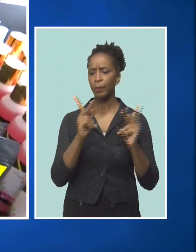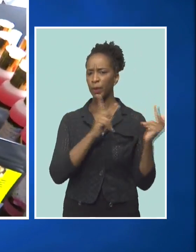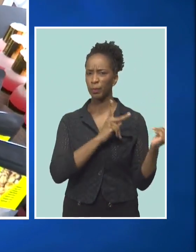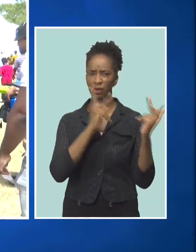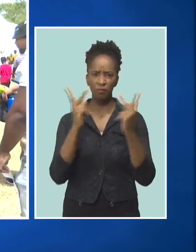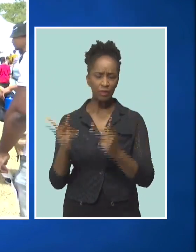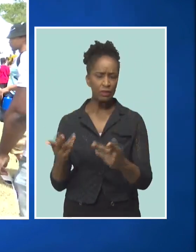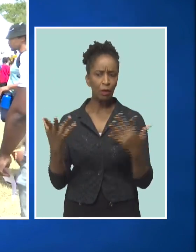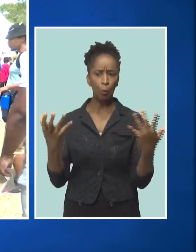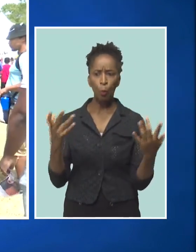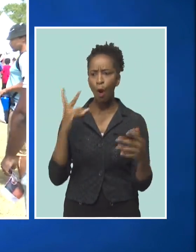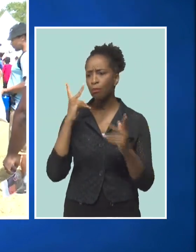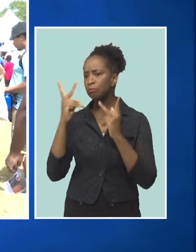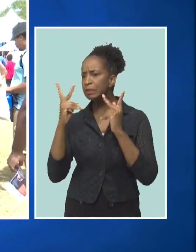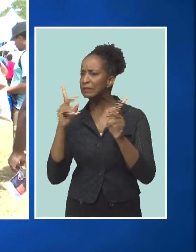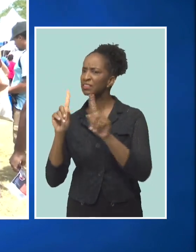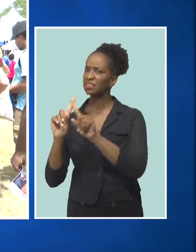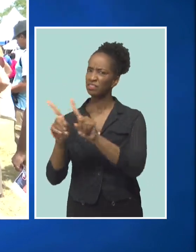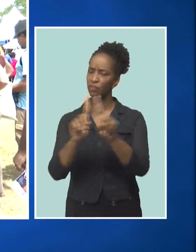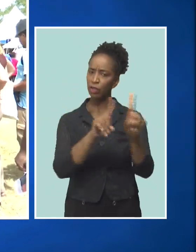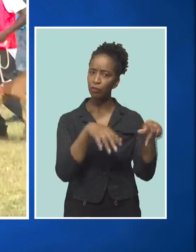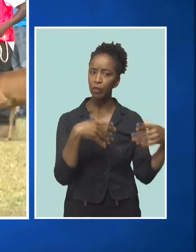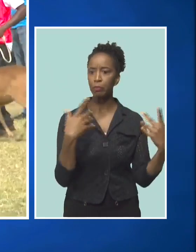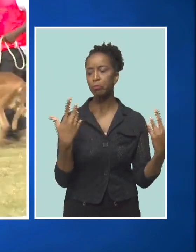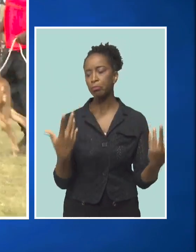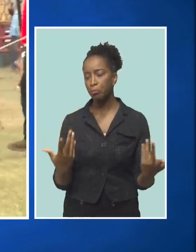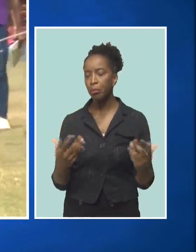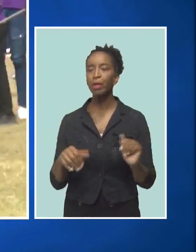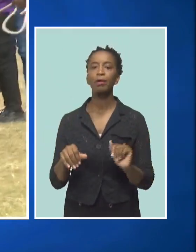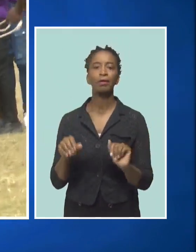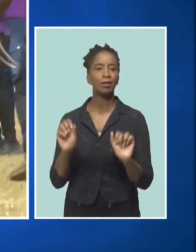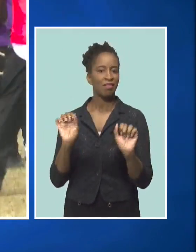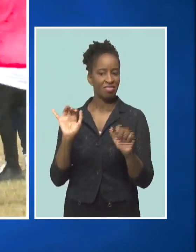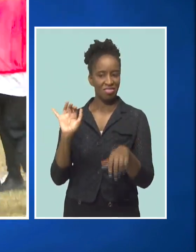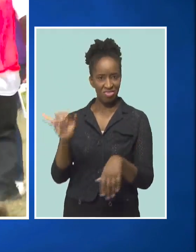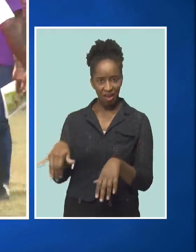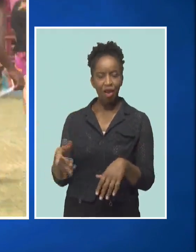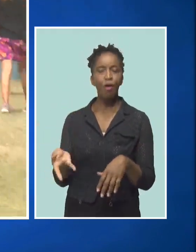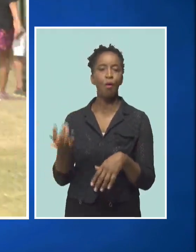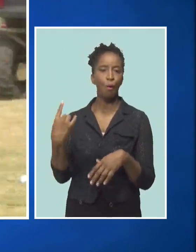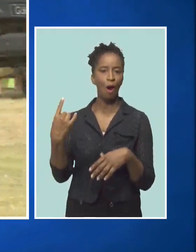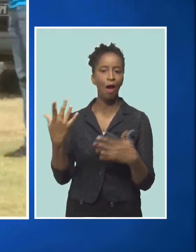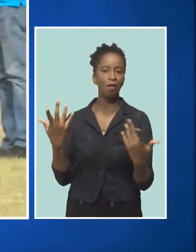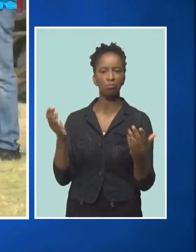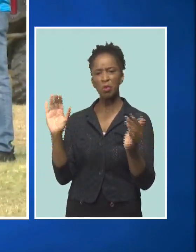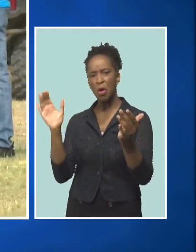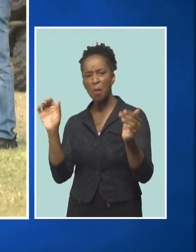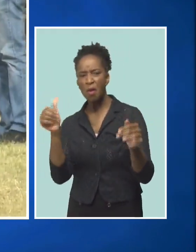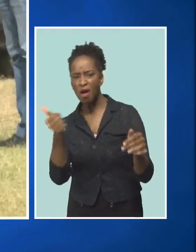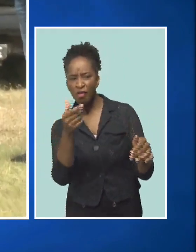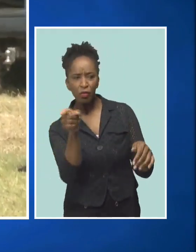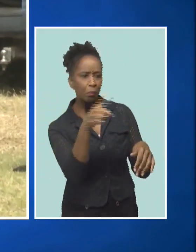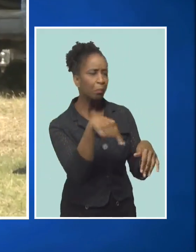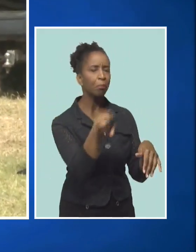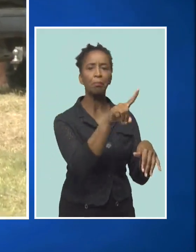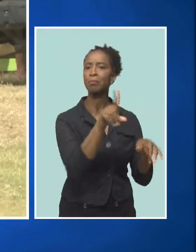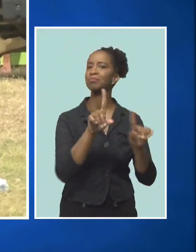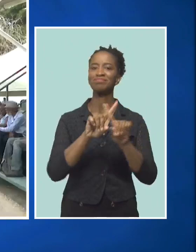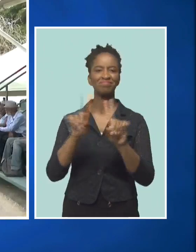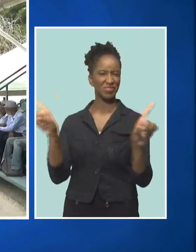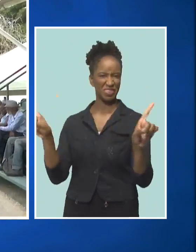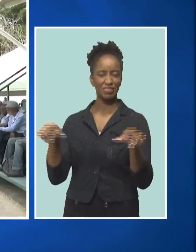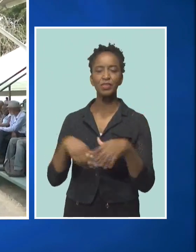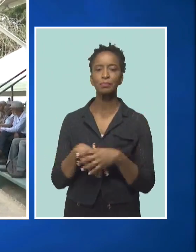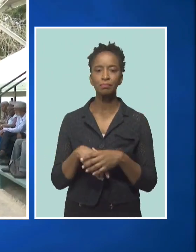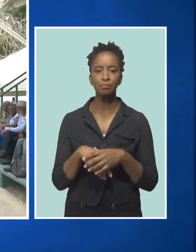why I think that they need to embrace it. Maybe the Ministry of Tourism too needs to play an active part in embracing the show,